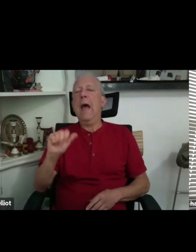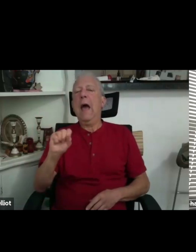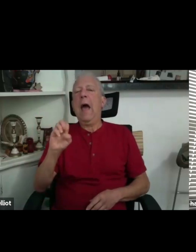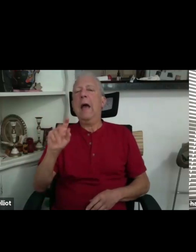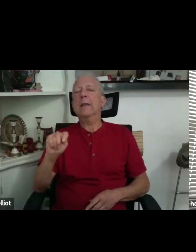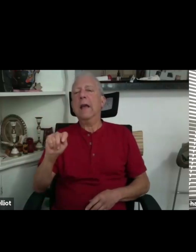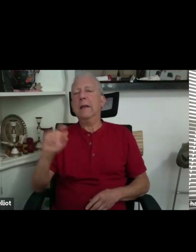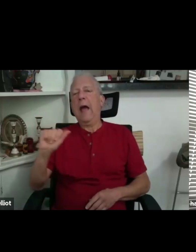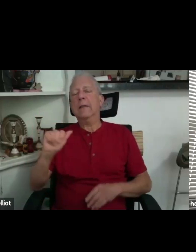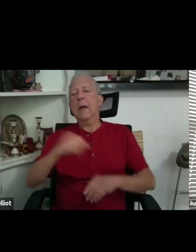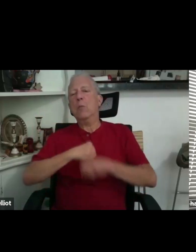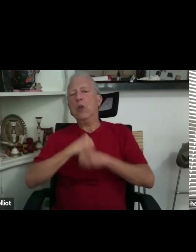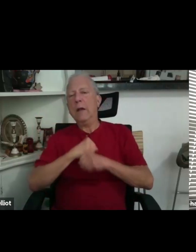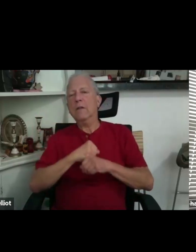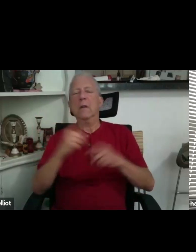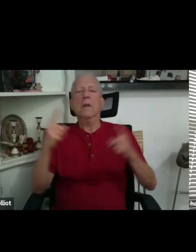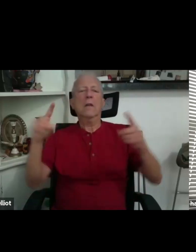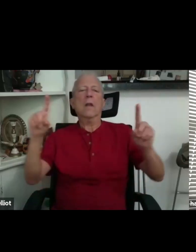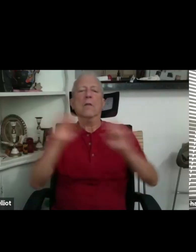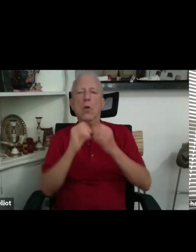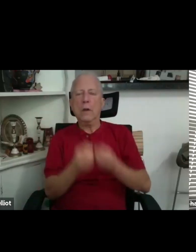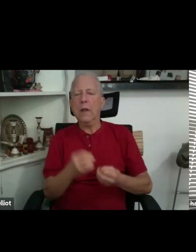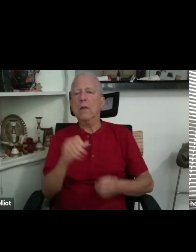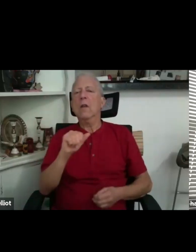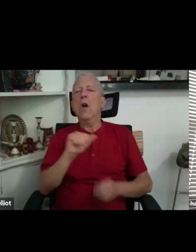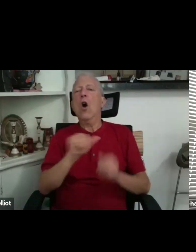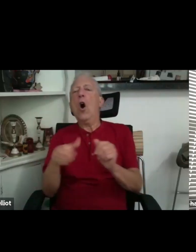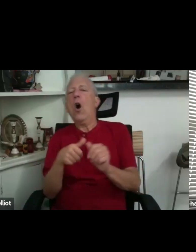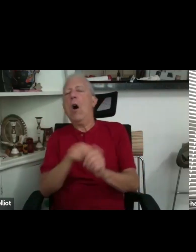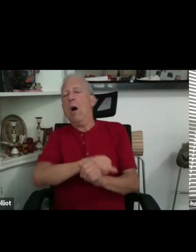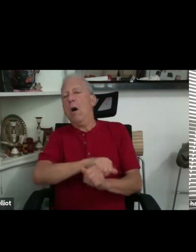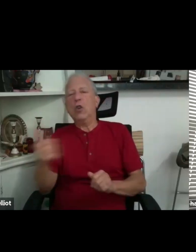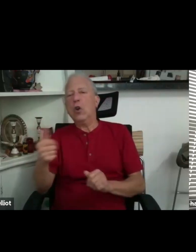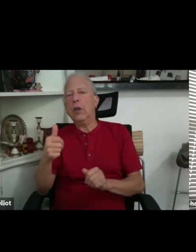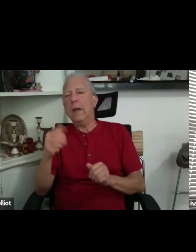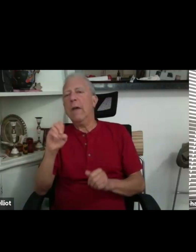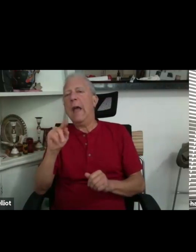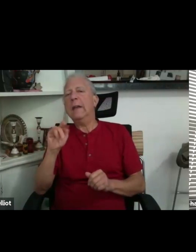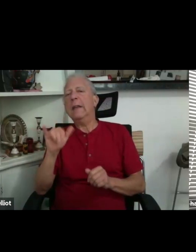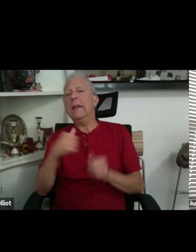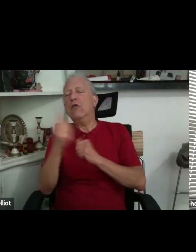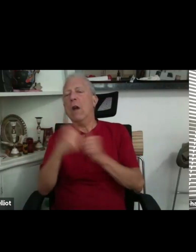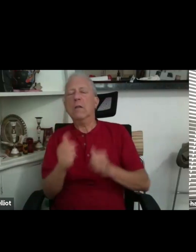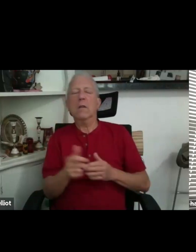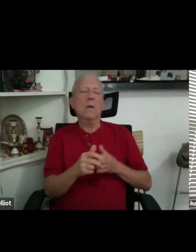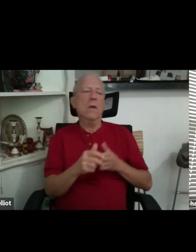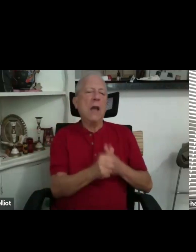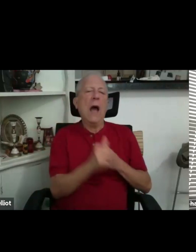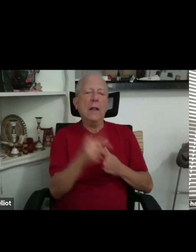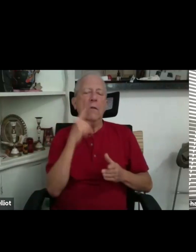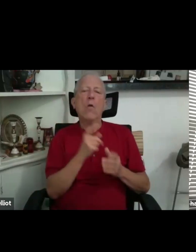successor organizations, alternative entity structures, guidance for funders, nonprofit